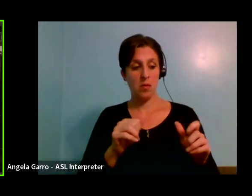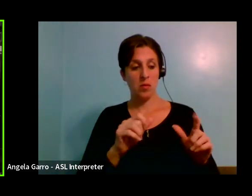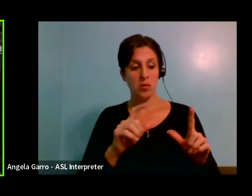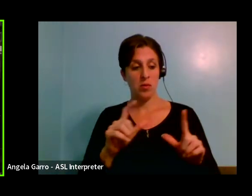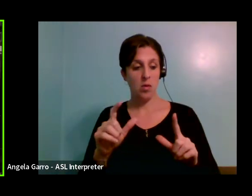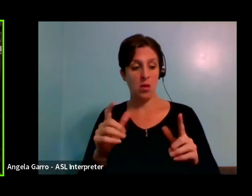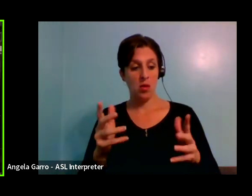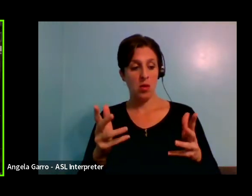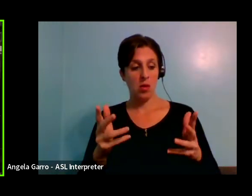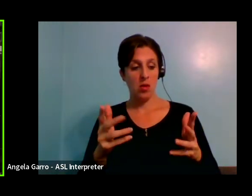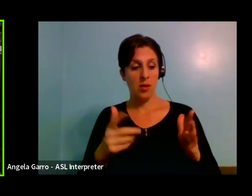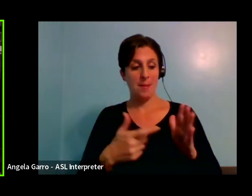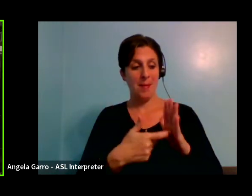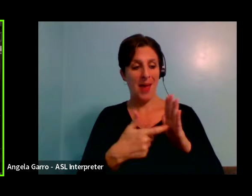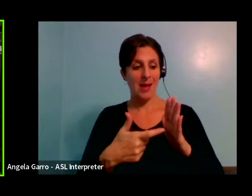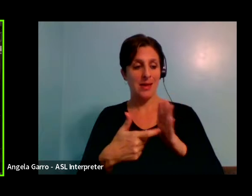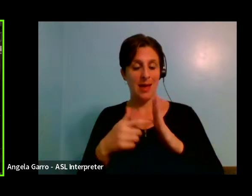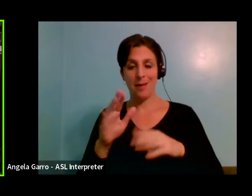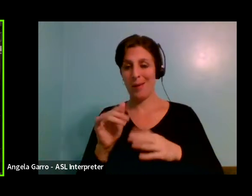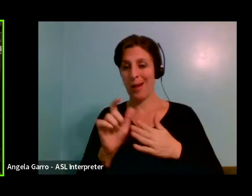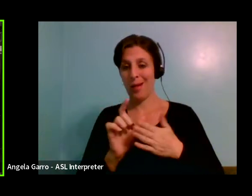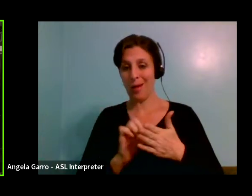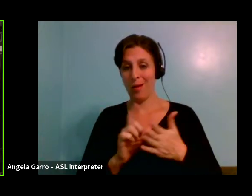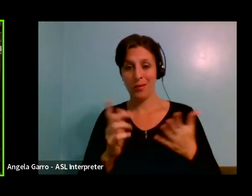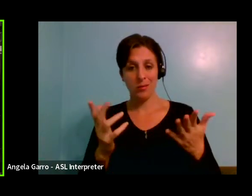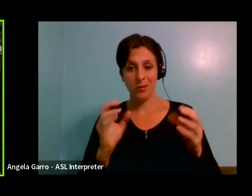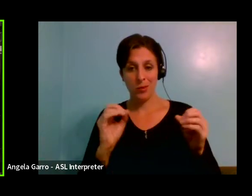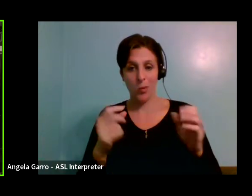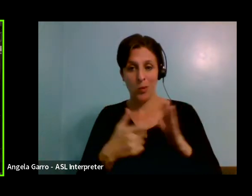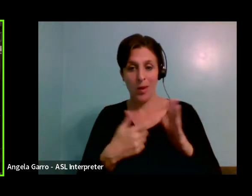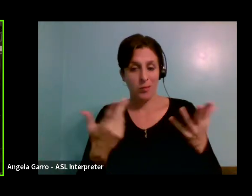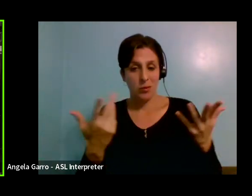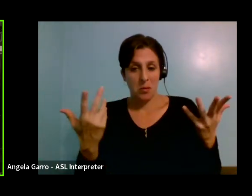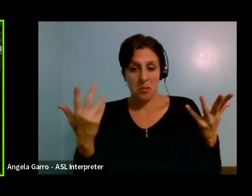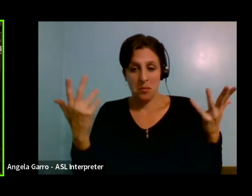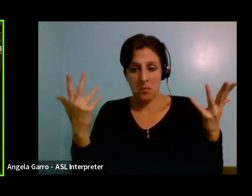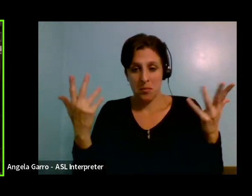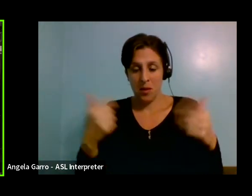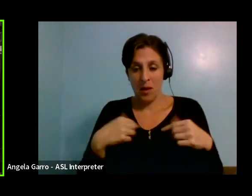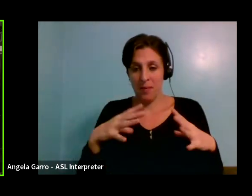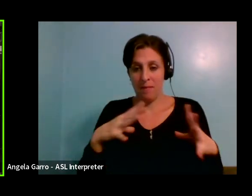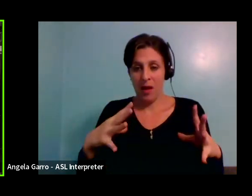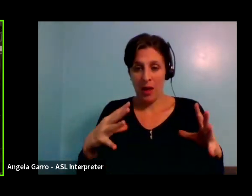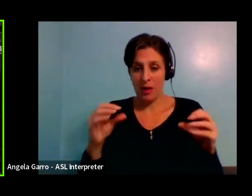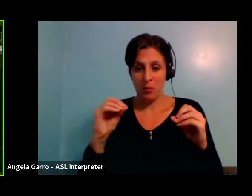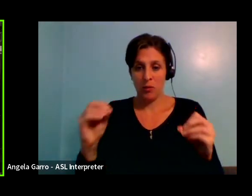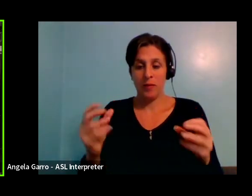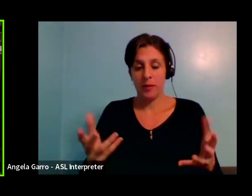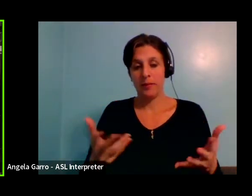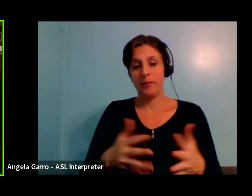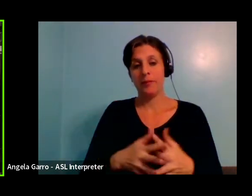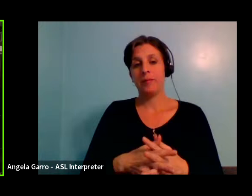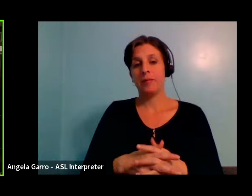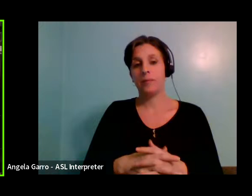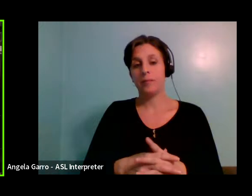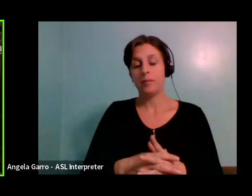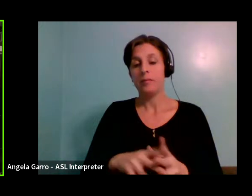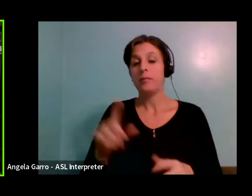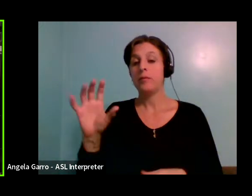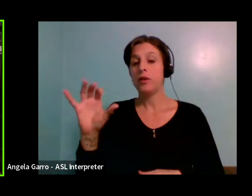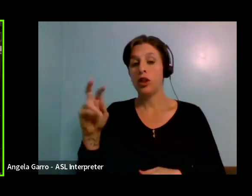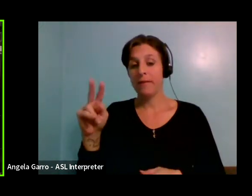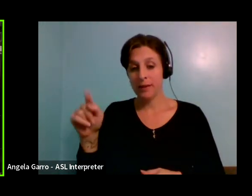was mandated by law. There were Right. legal requirements, so. Correct. I'm fine with moving them. Okay. Trustee